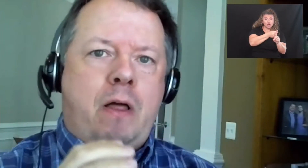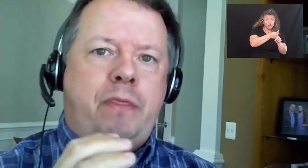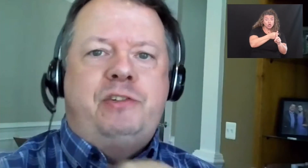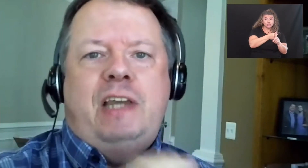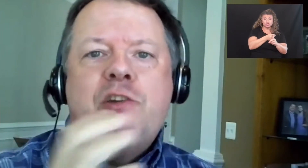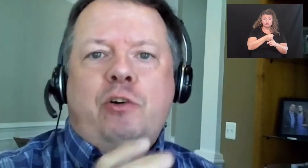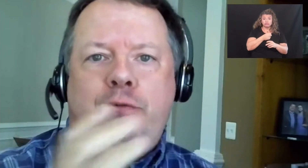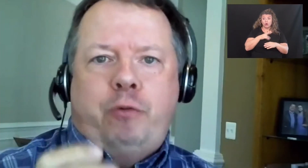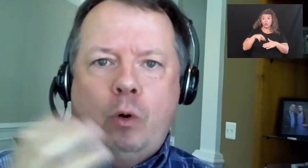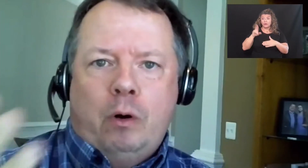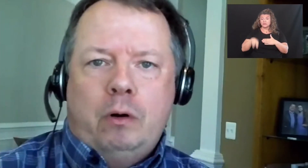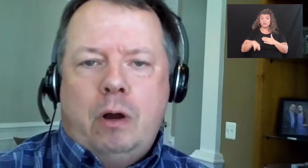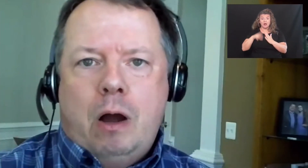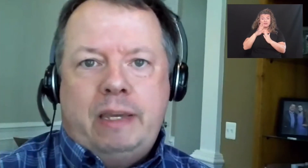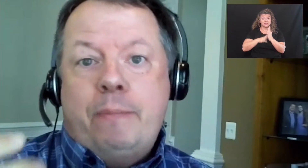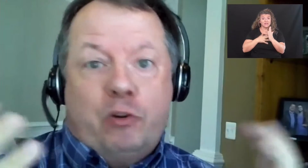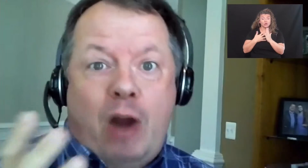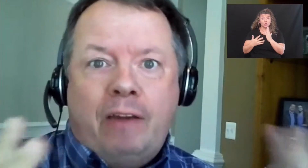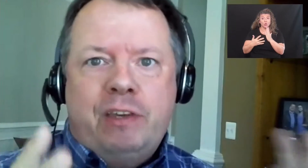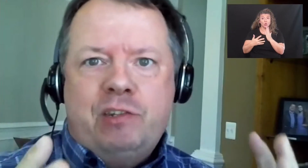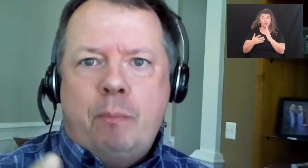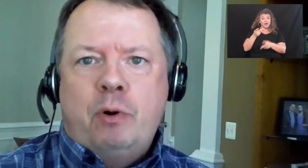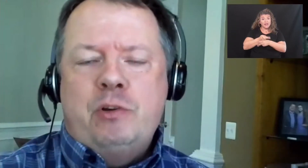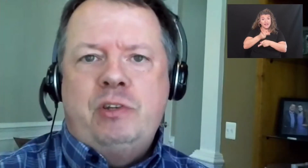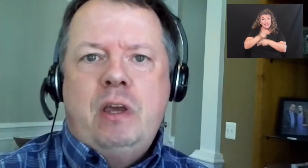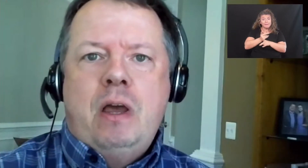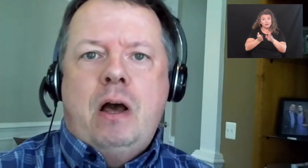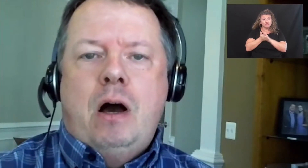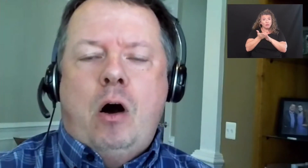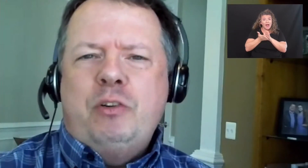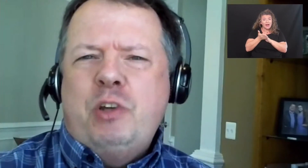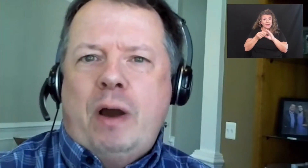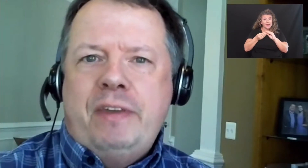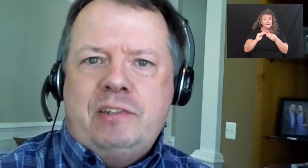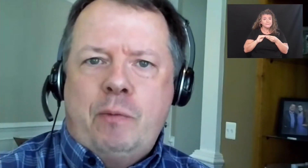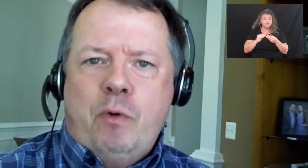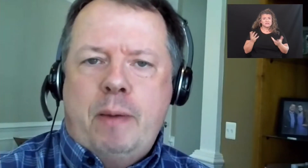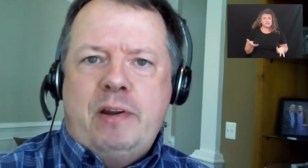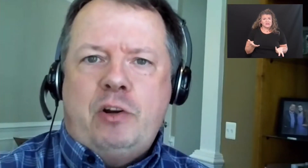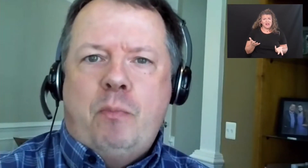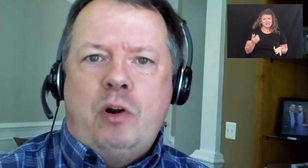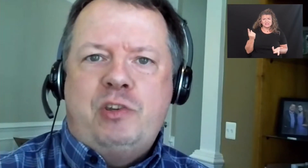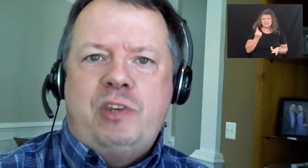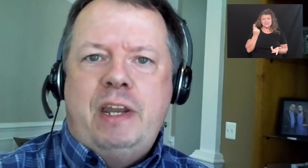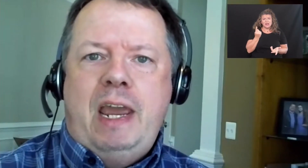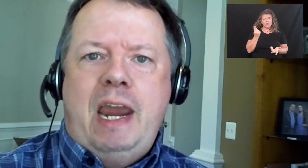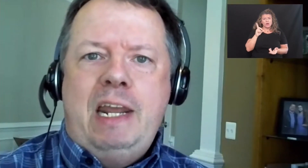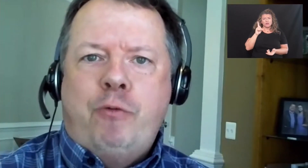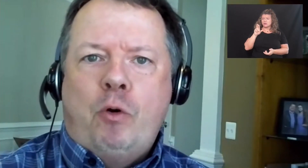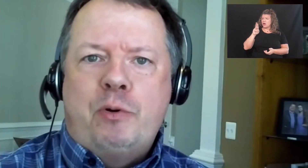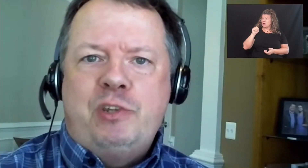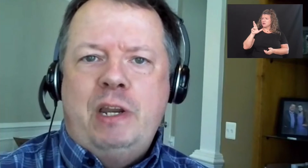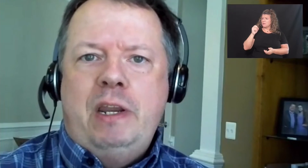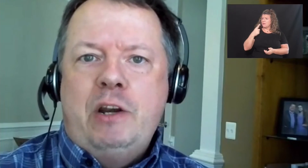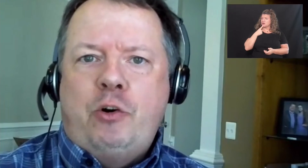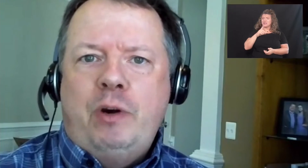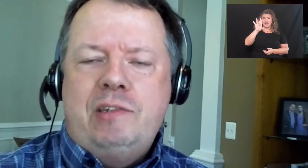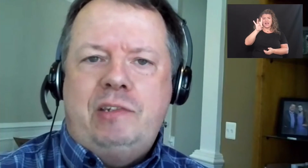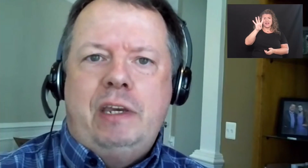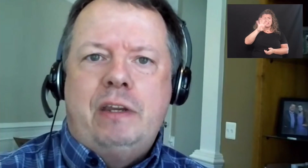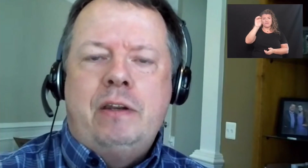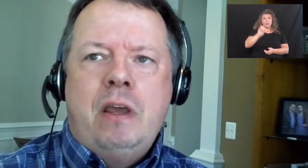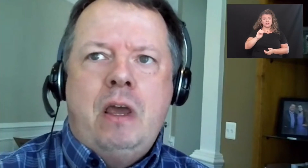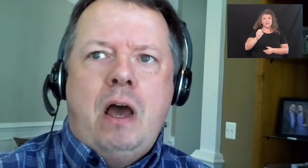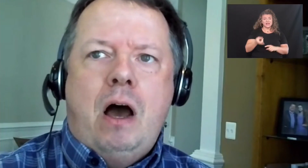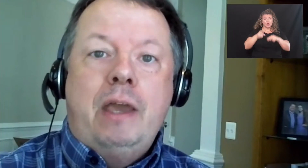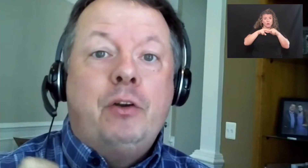of the schedule for keeping track of these numbers. Also, I think someone, maybe Dr. Marsh, said 84%